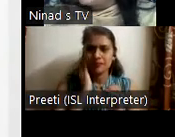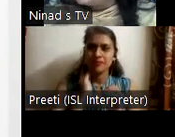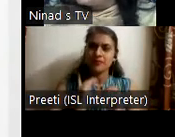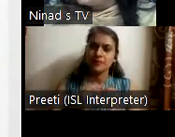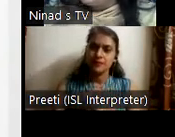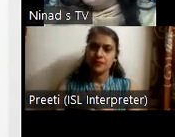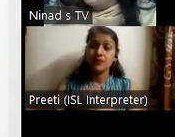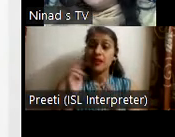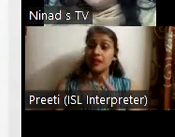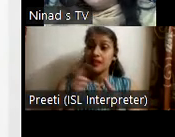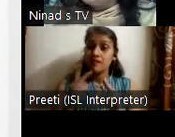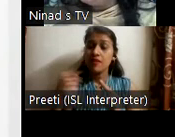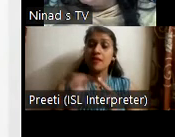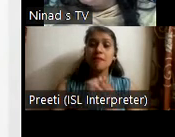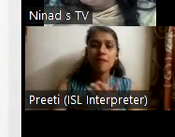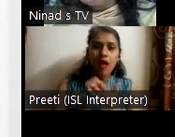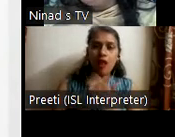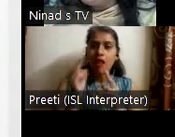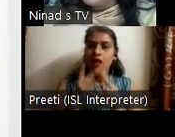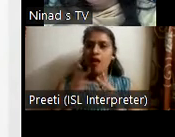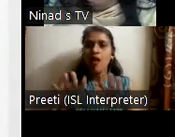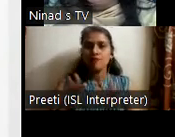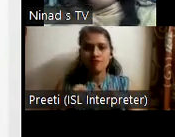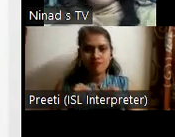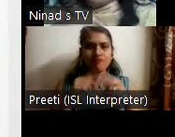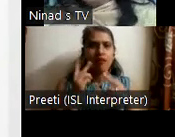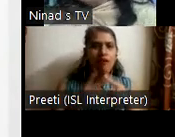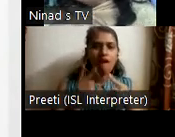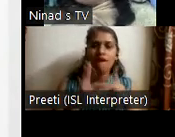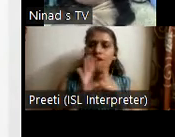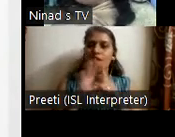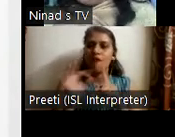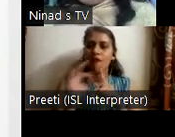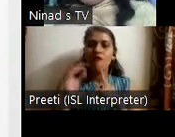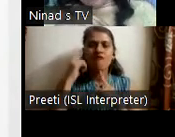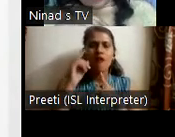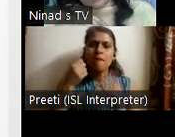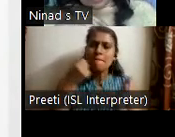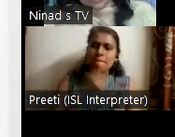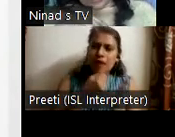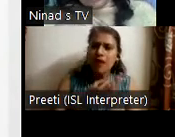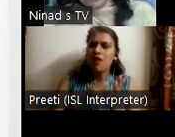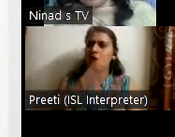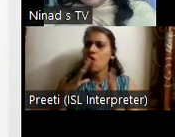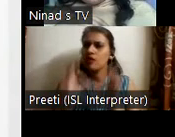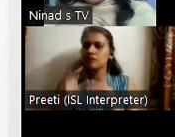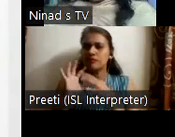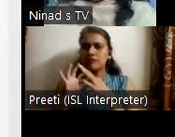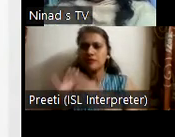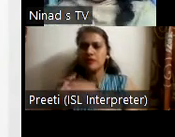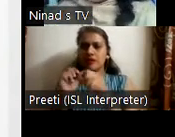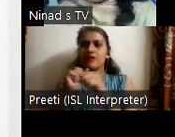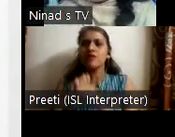of practices and pedagogies are adopted in the development practice. When you work at a grassroots level, you work with all kind of people in order